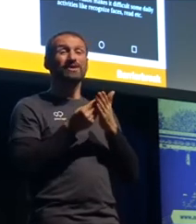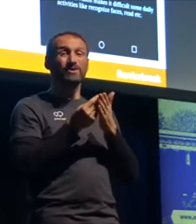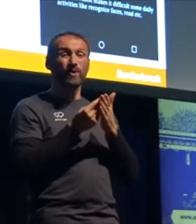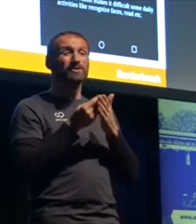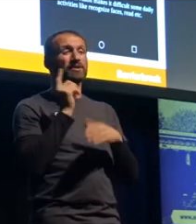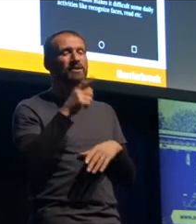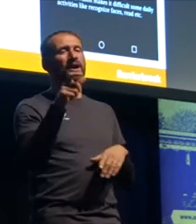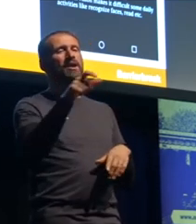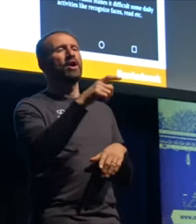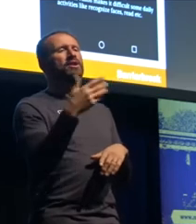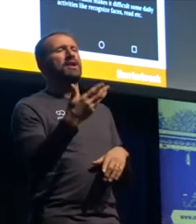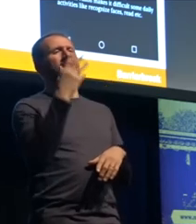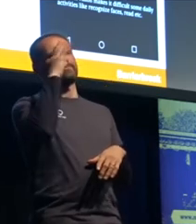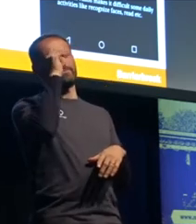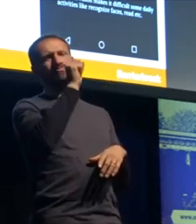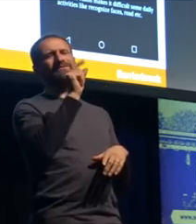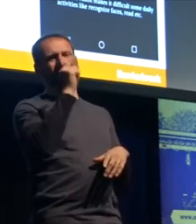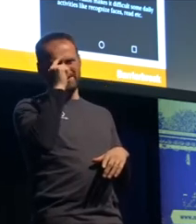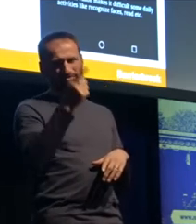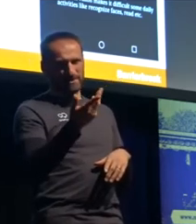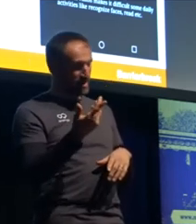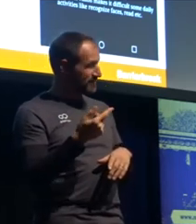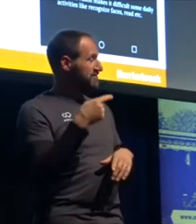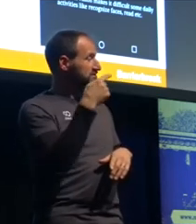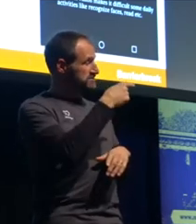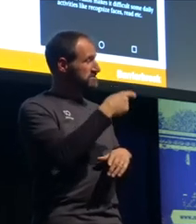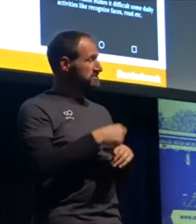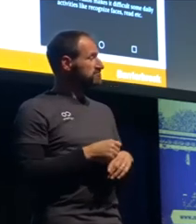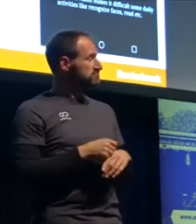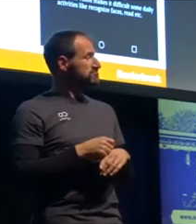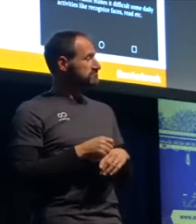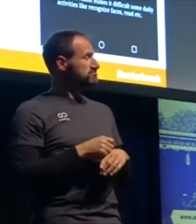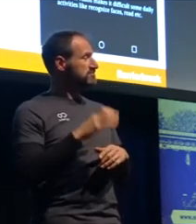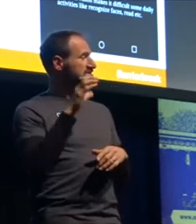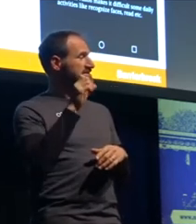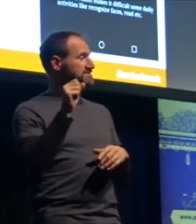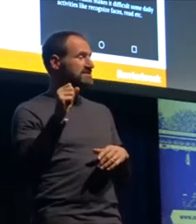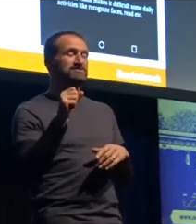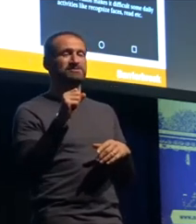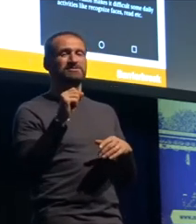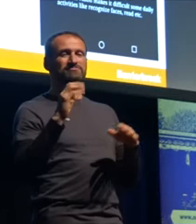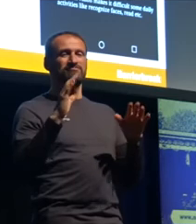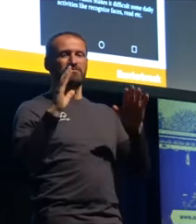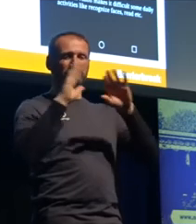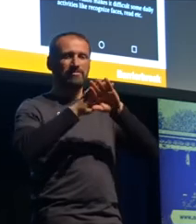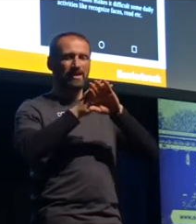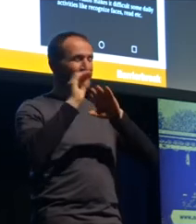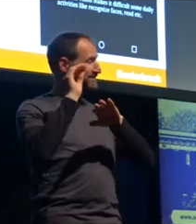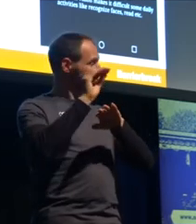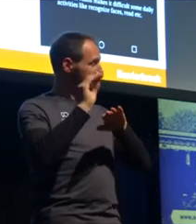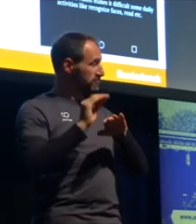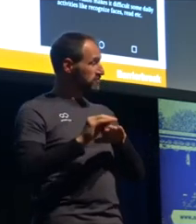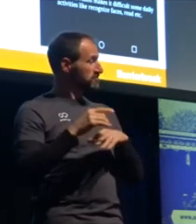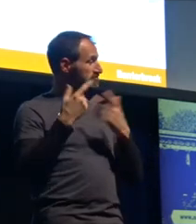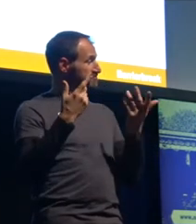mean. And this is very easily achievable using CSS radial gradients. And if you combine it with a CSS blind mode, yeah, you can easily